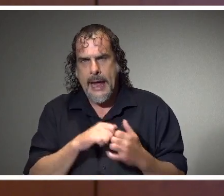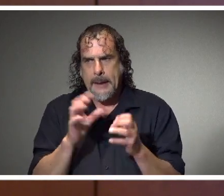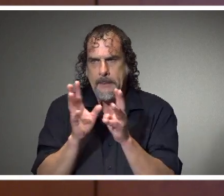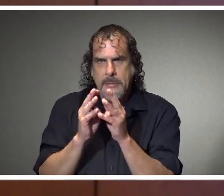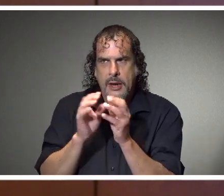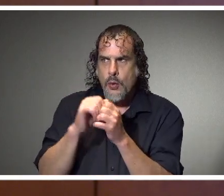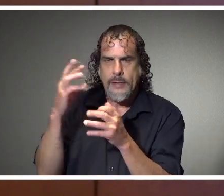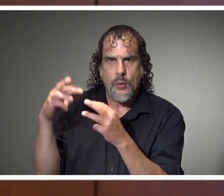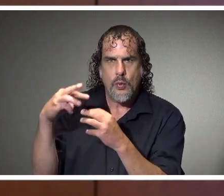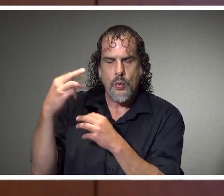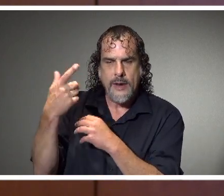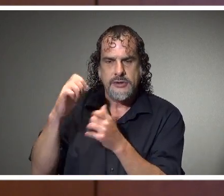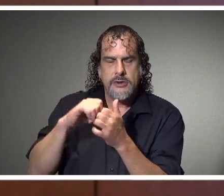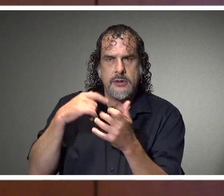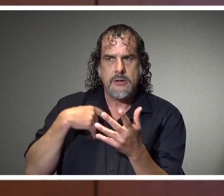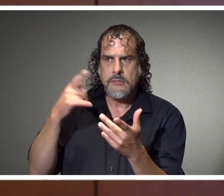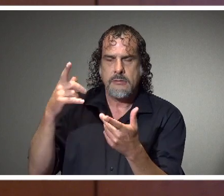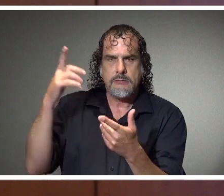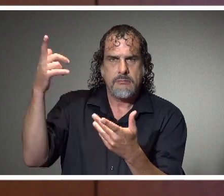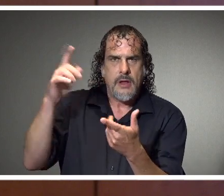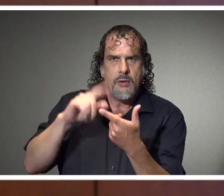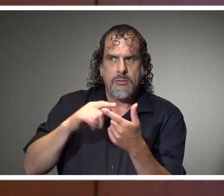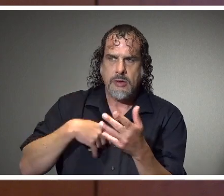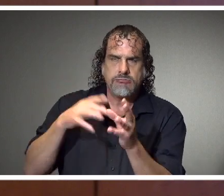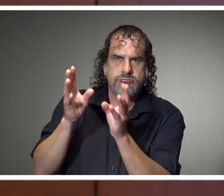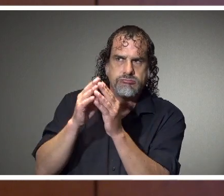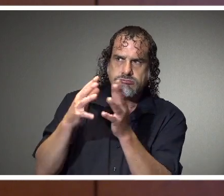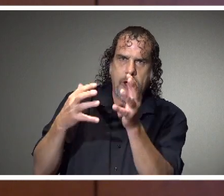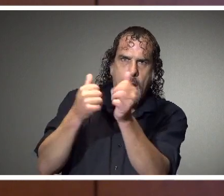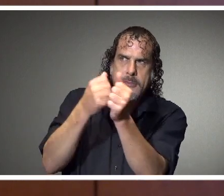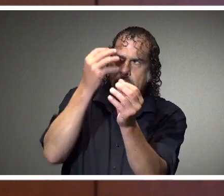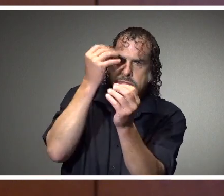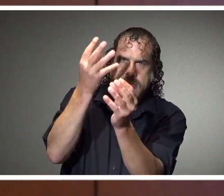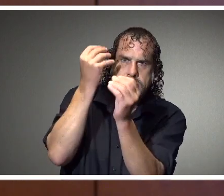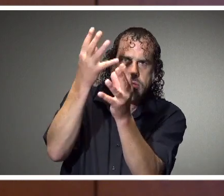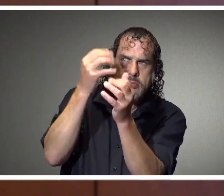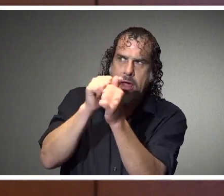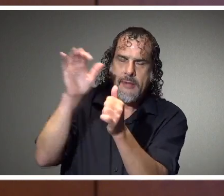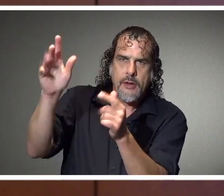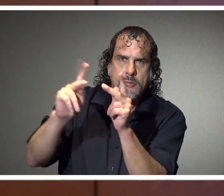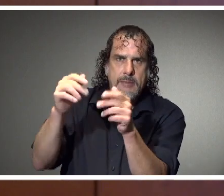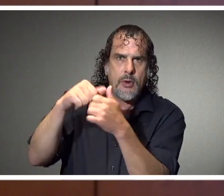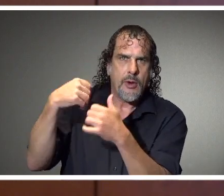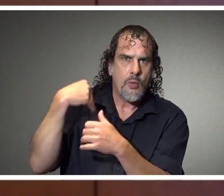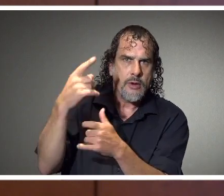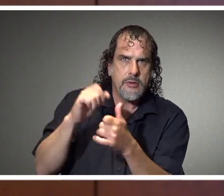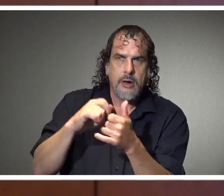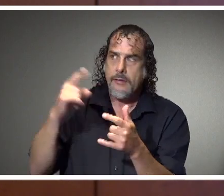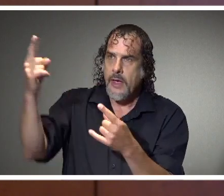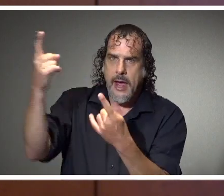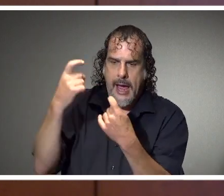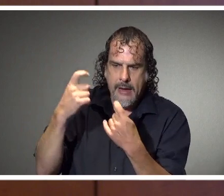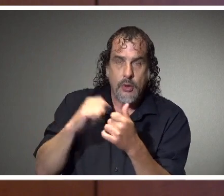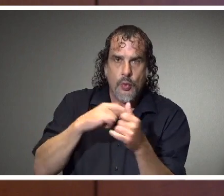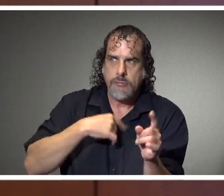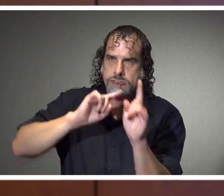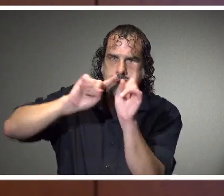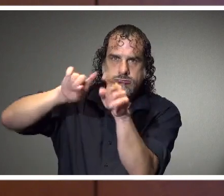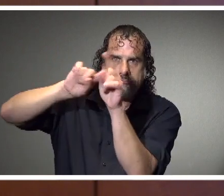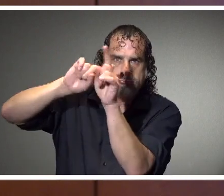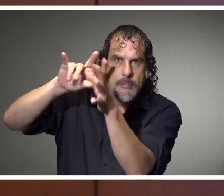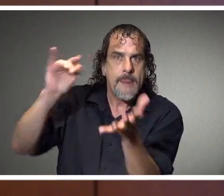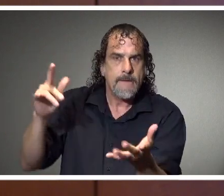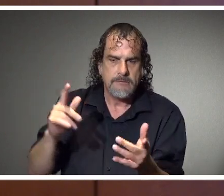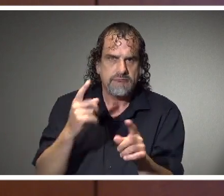We continue to brief them on a weekly basis. They're hearing from their constituents, sir, and we're able to respond to those appropriately in